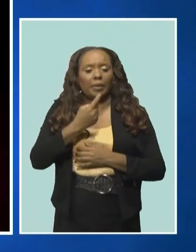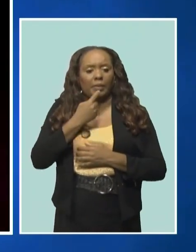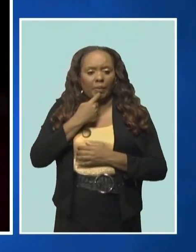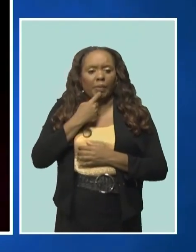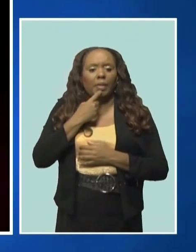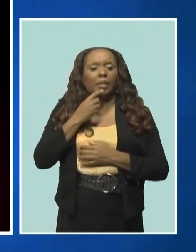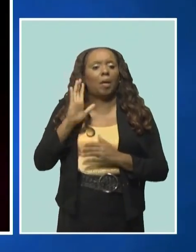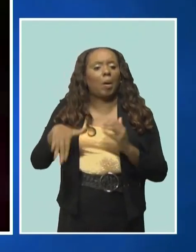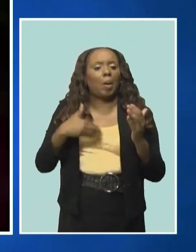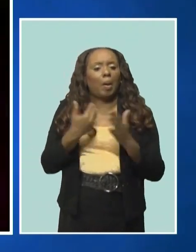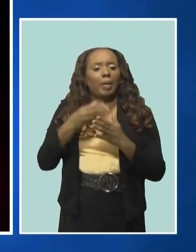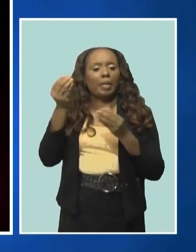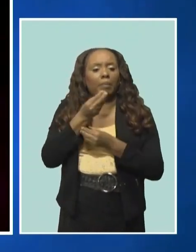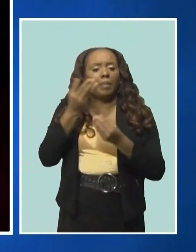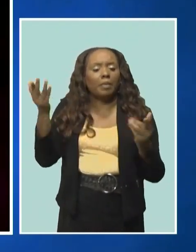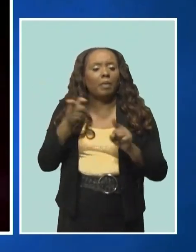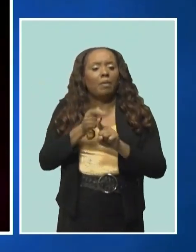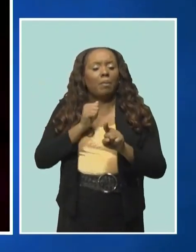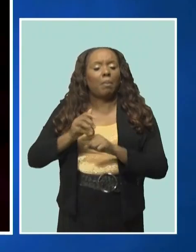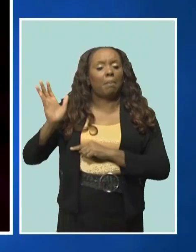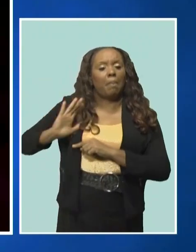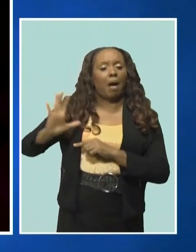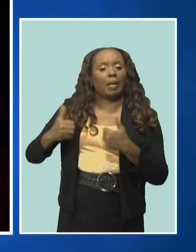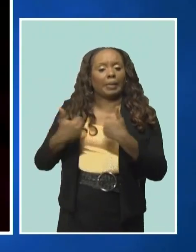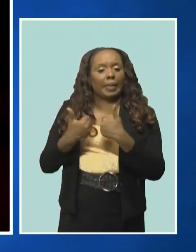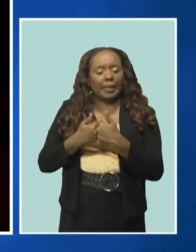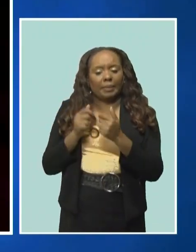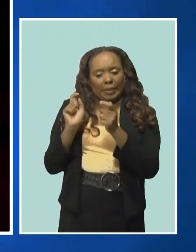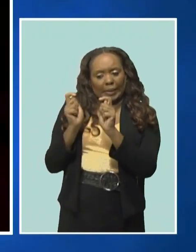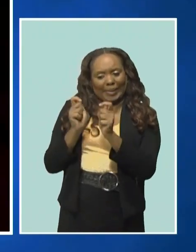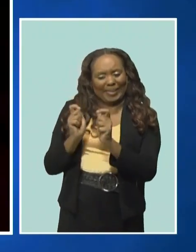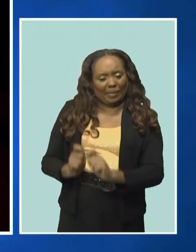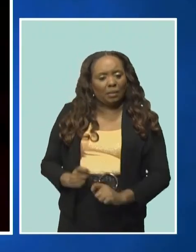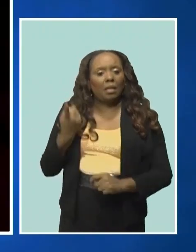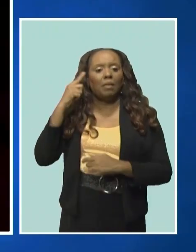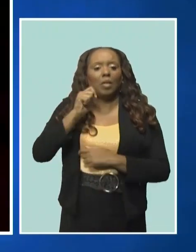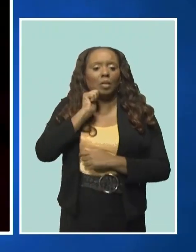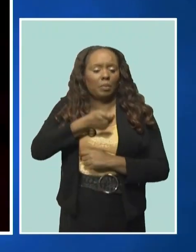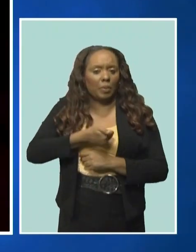used information from the previous matches and they fine-tuned their plan.